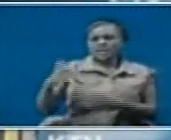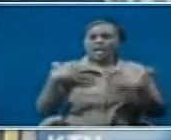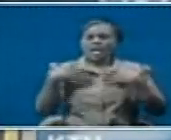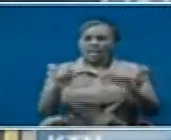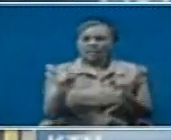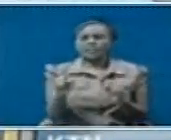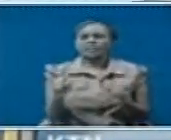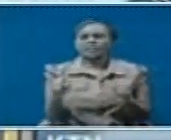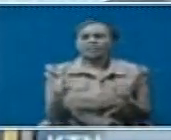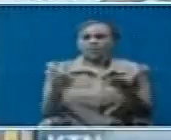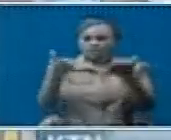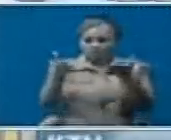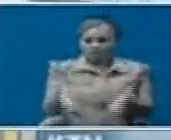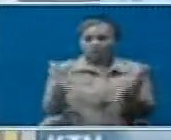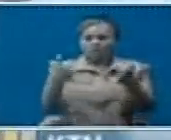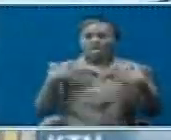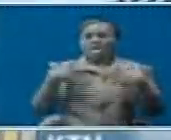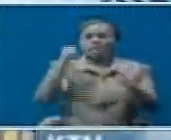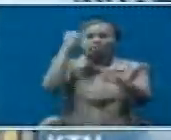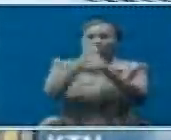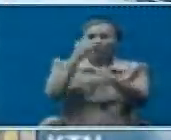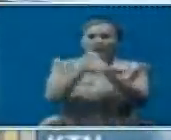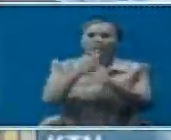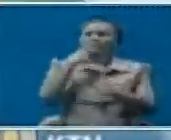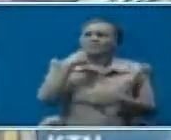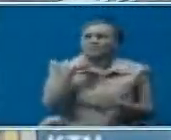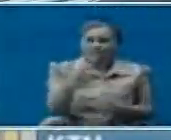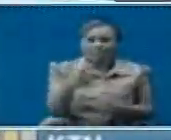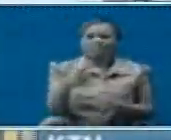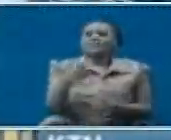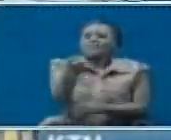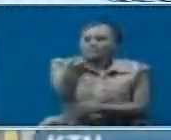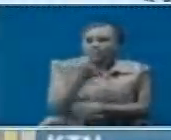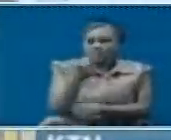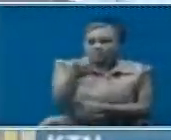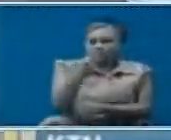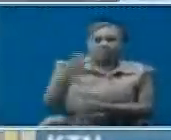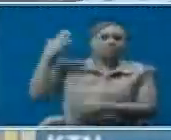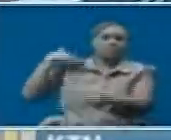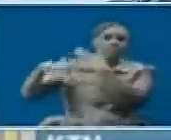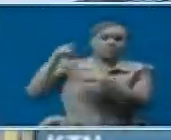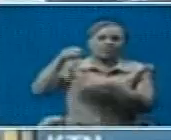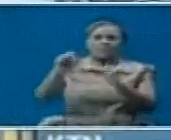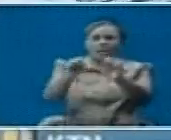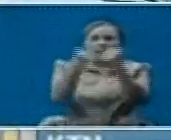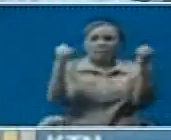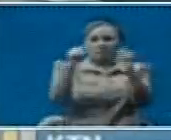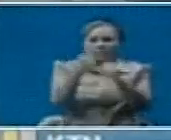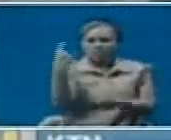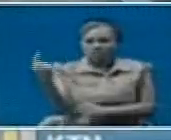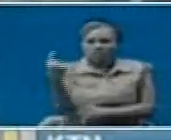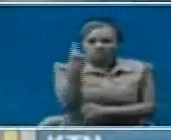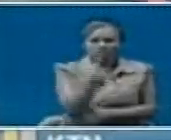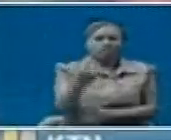Dentists Union. Today, the health workers want the same things they have been demanding in past strikes, which have occurred over each of